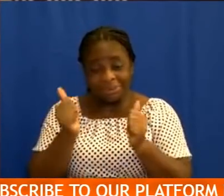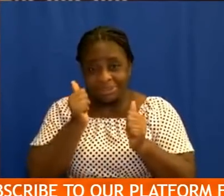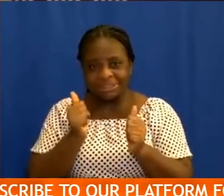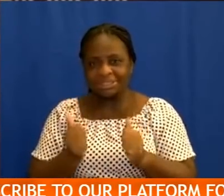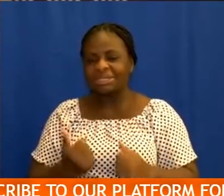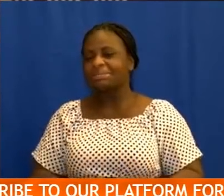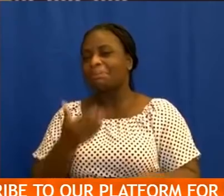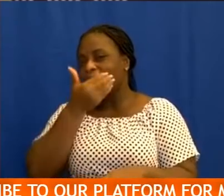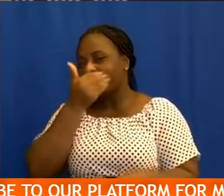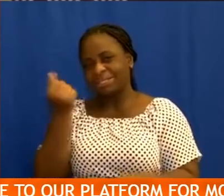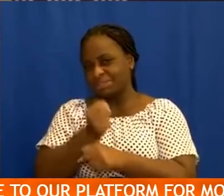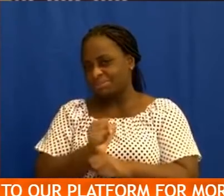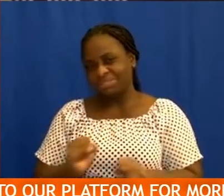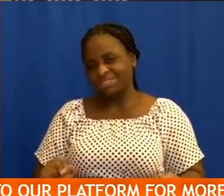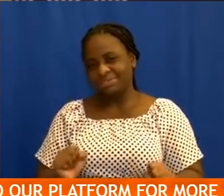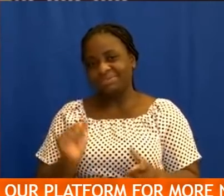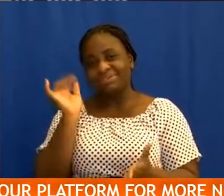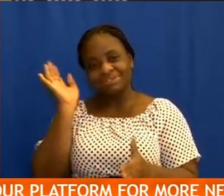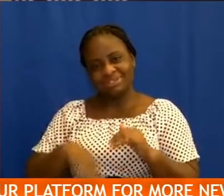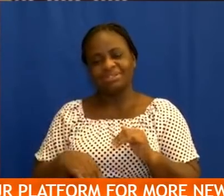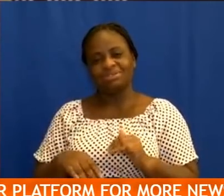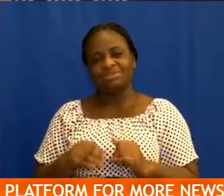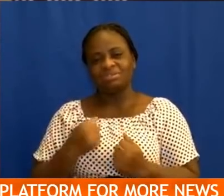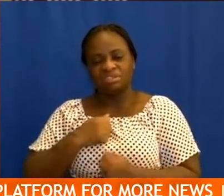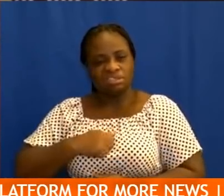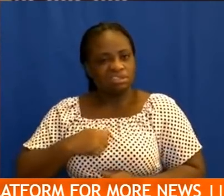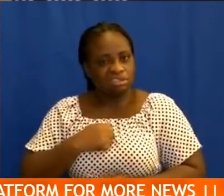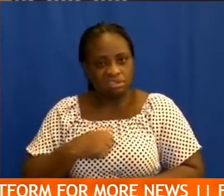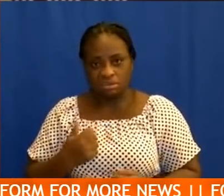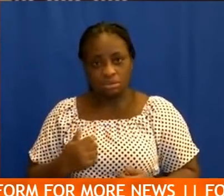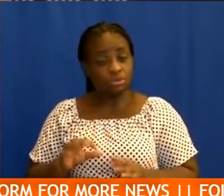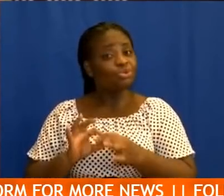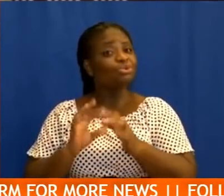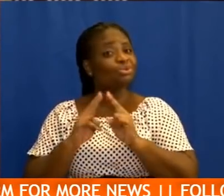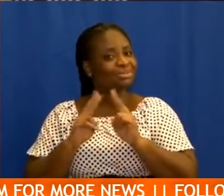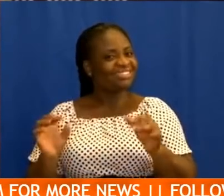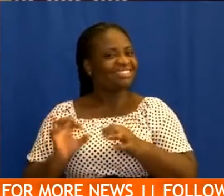to be safe than to be sorry. So together,